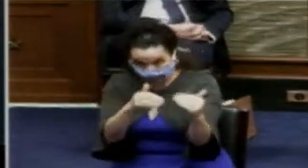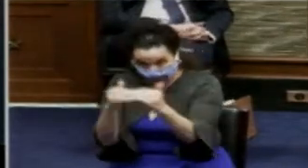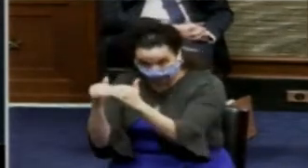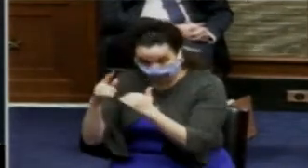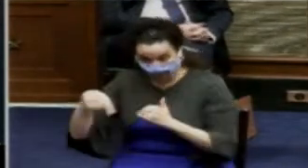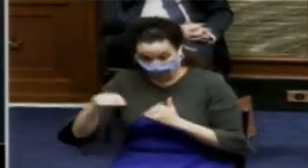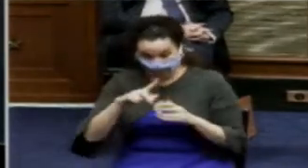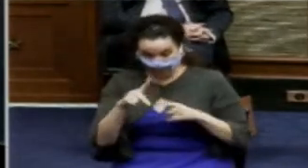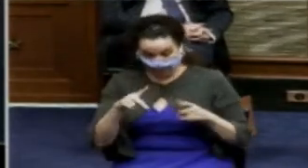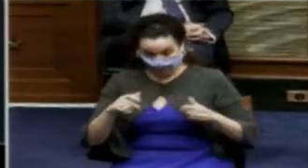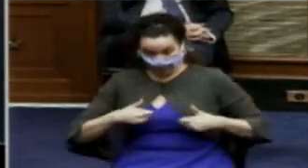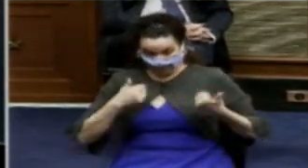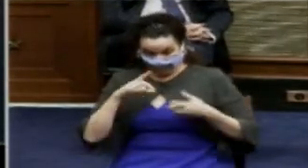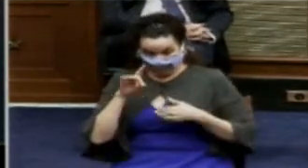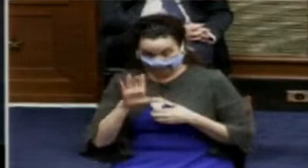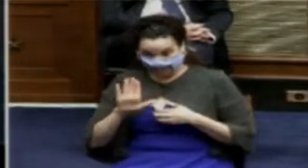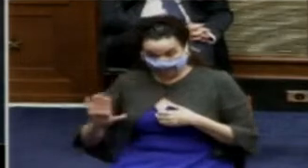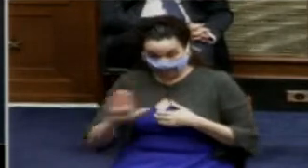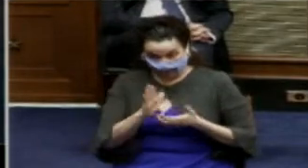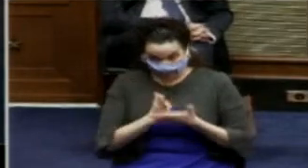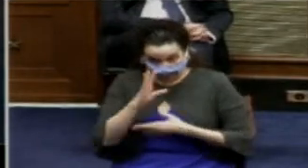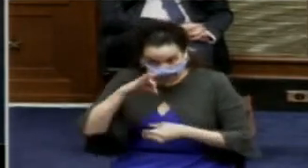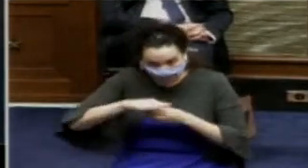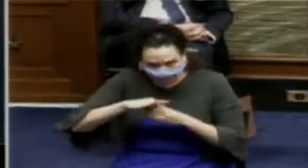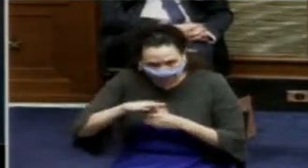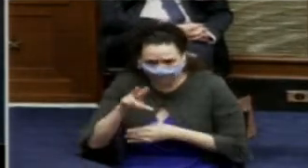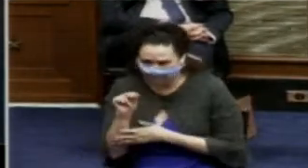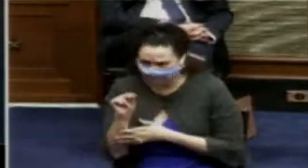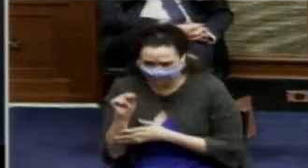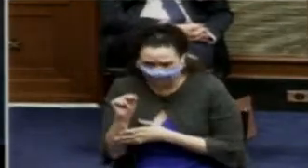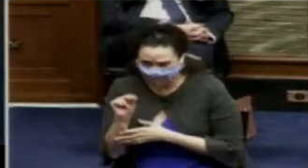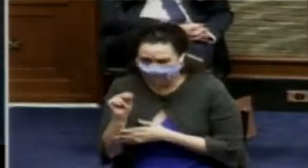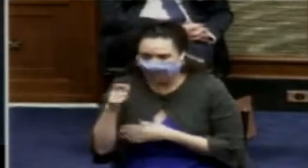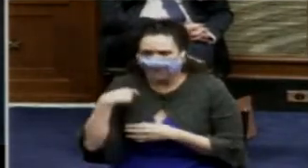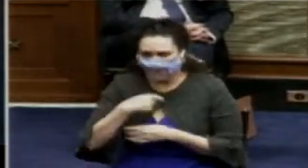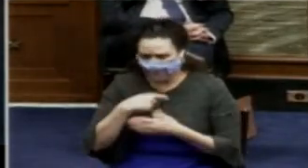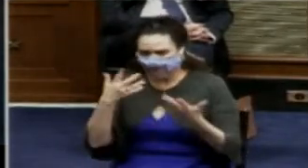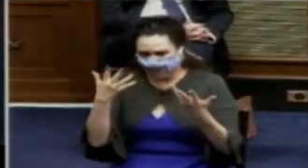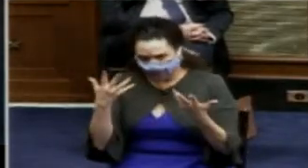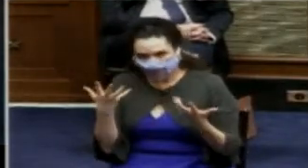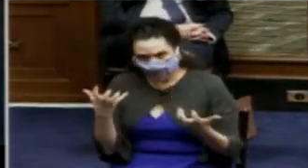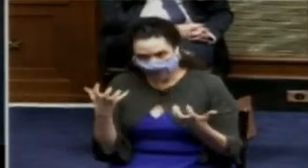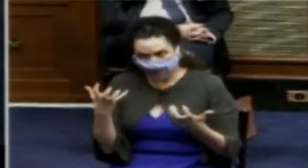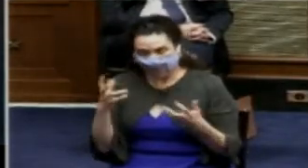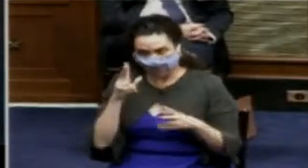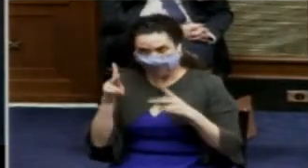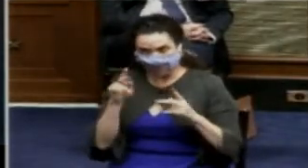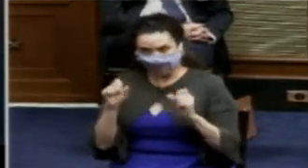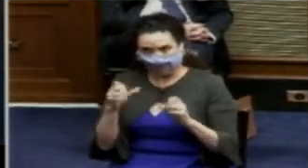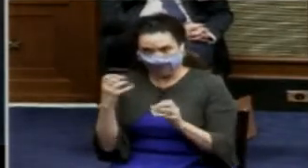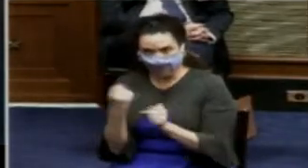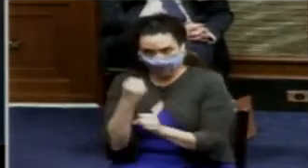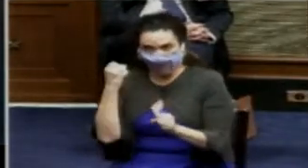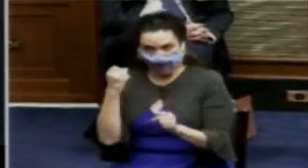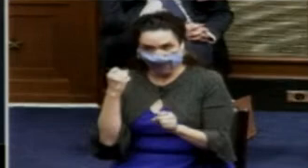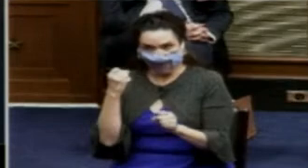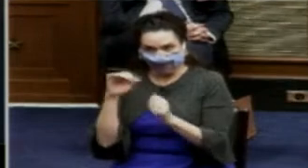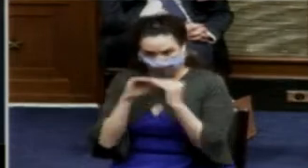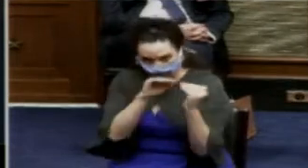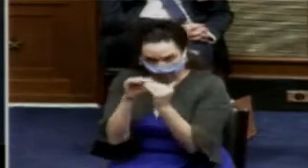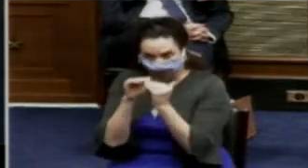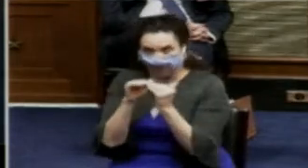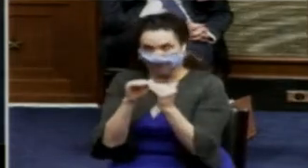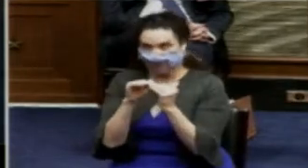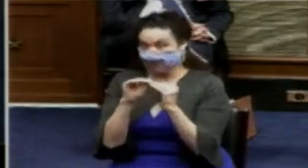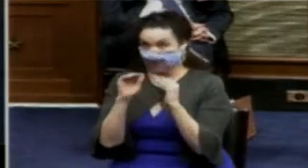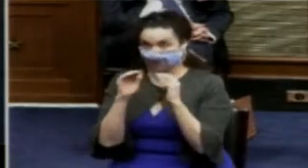context. We're either about empowerment and winning elections fairly and squarely by competing, or